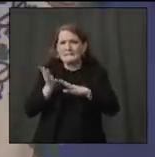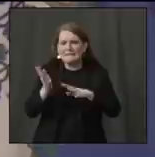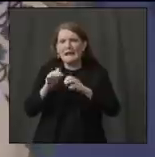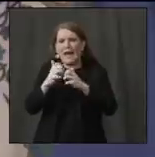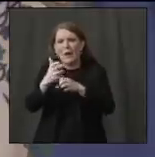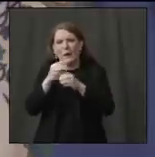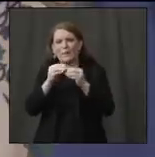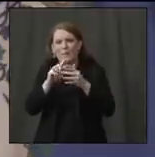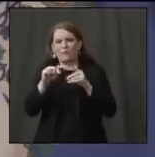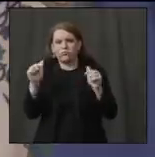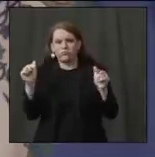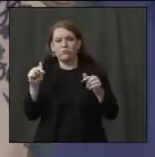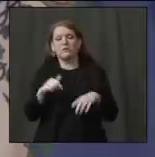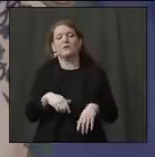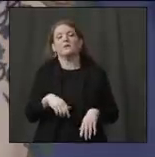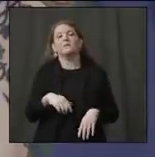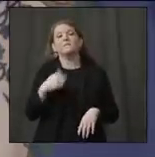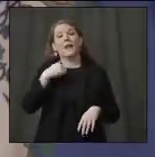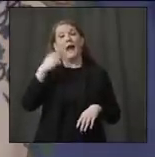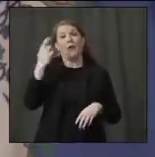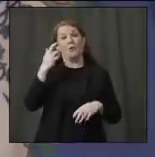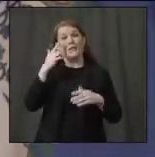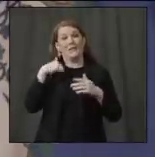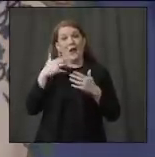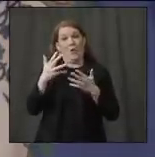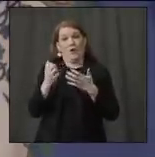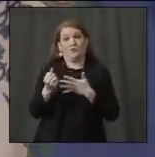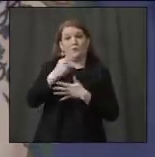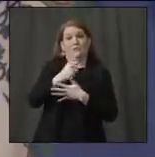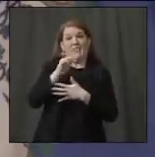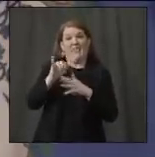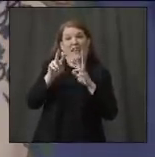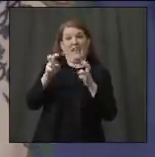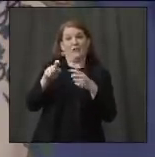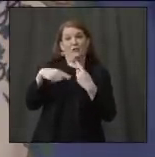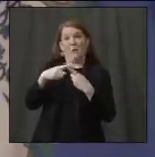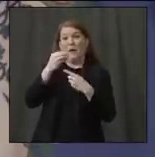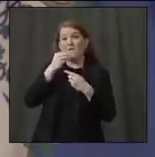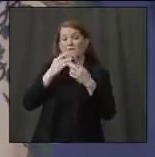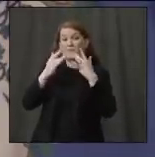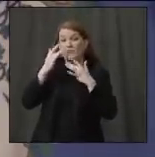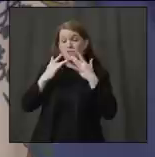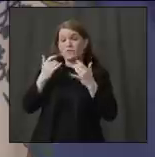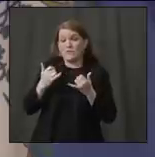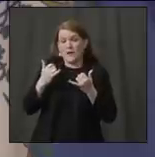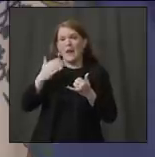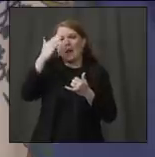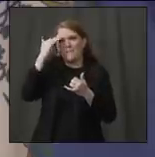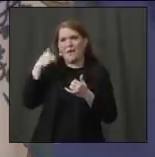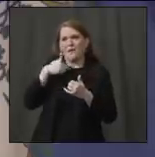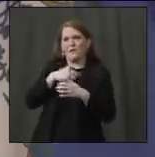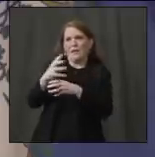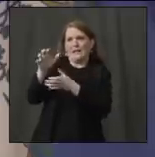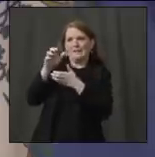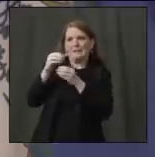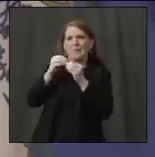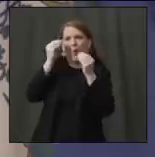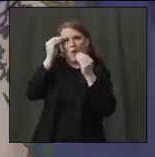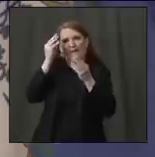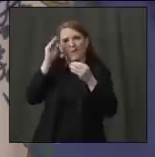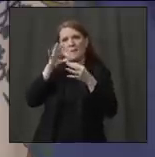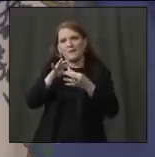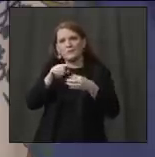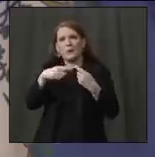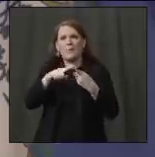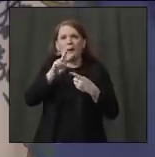the briefing on the number of calls coming into 211, which is our information line of just about everything.